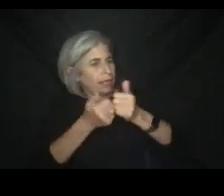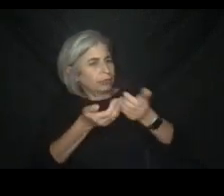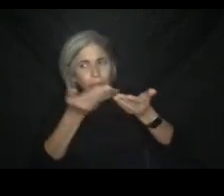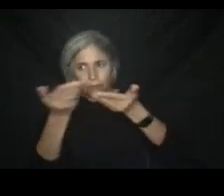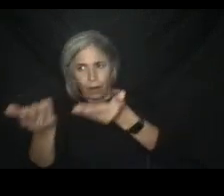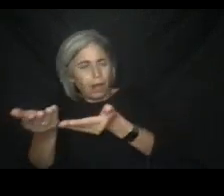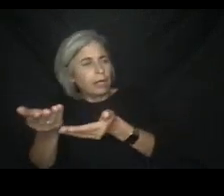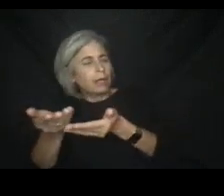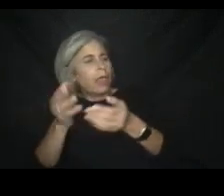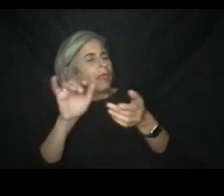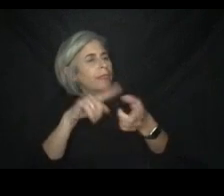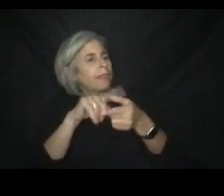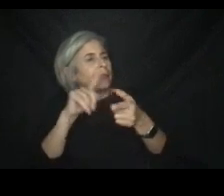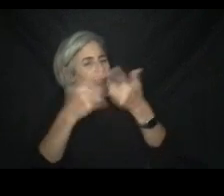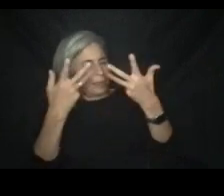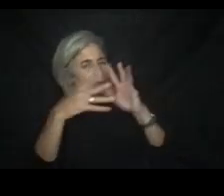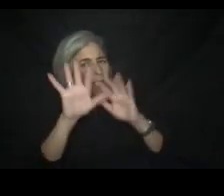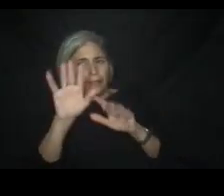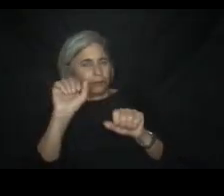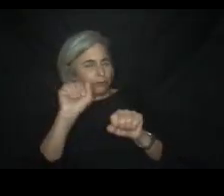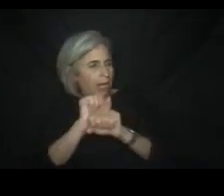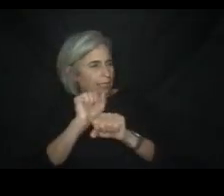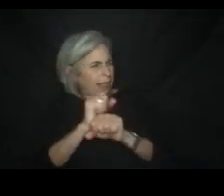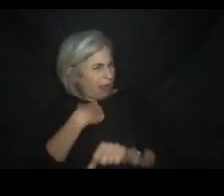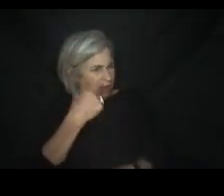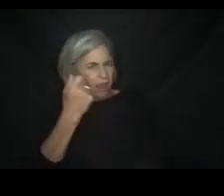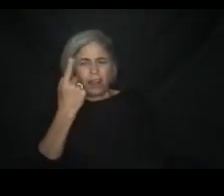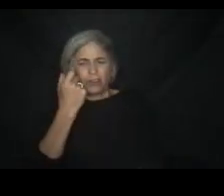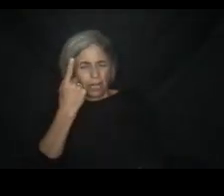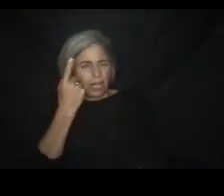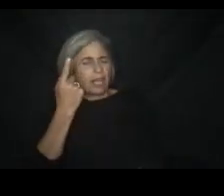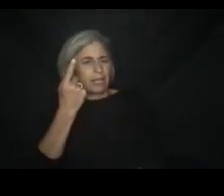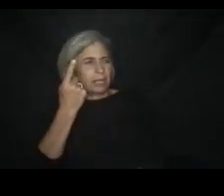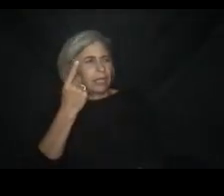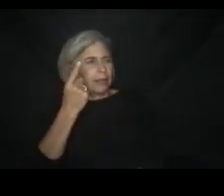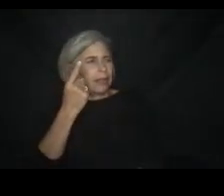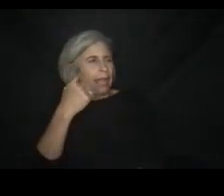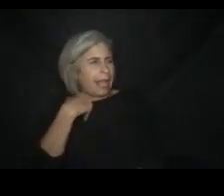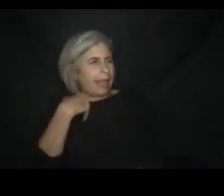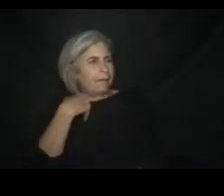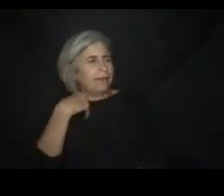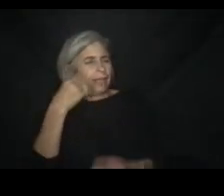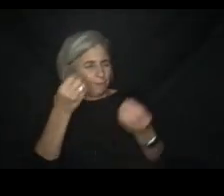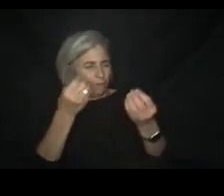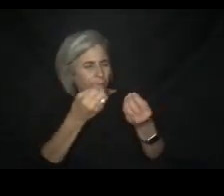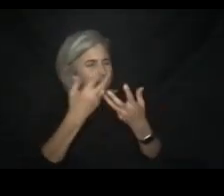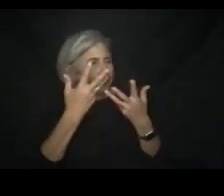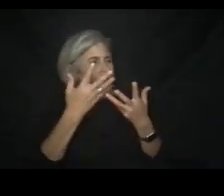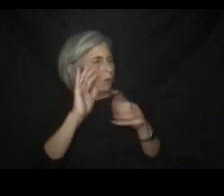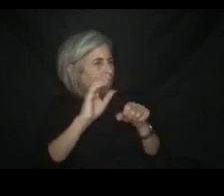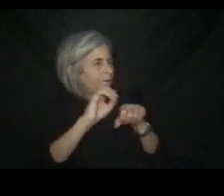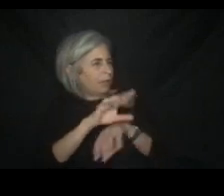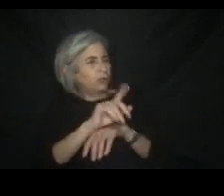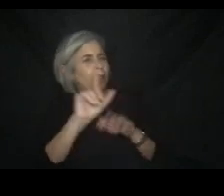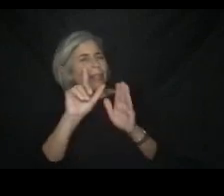they can complete their task. I understand we got some information from the supervisor. We were going to advise you later,